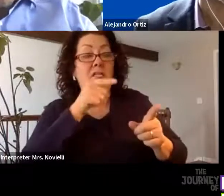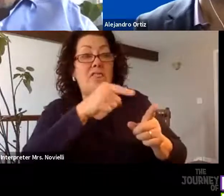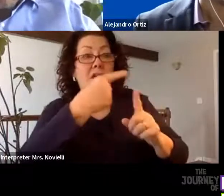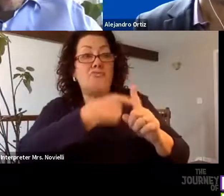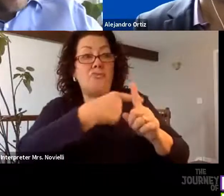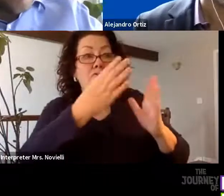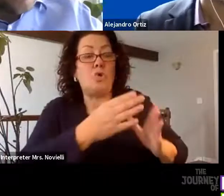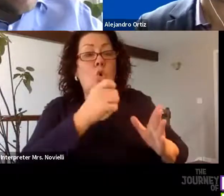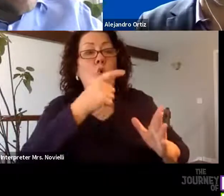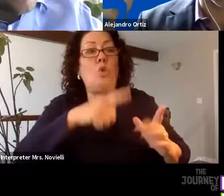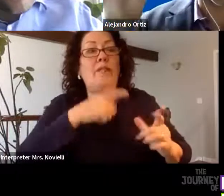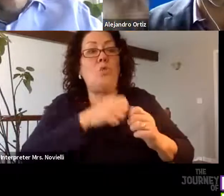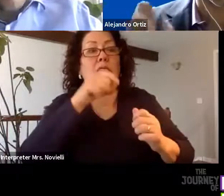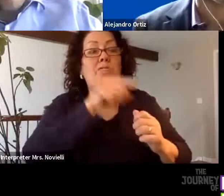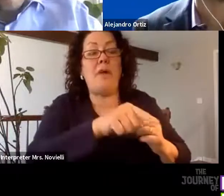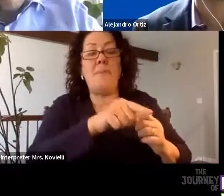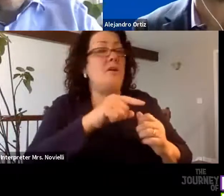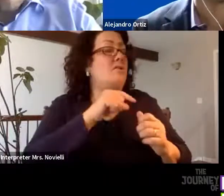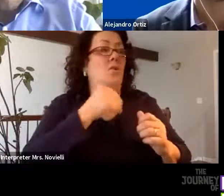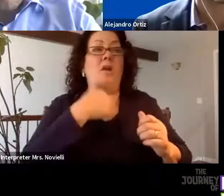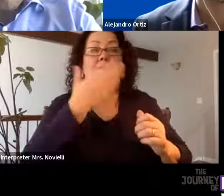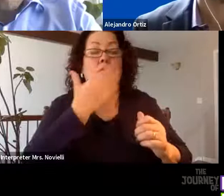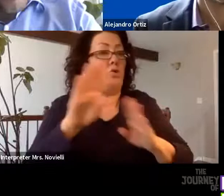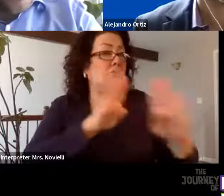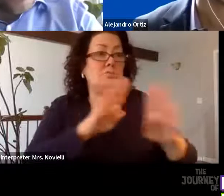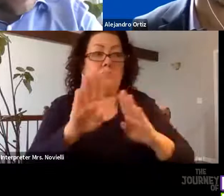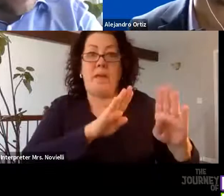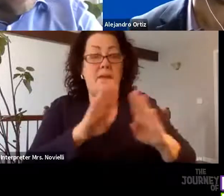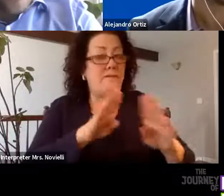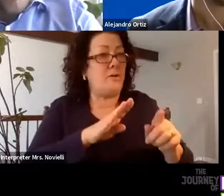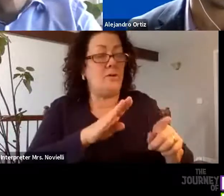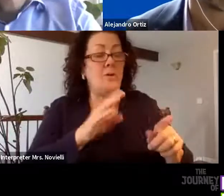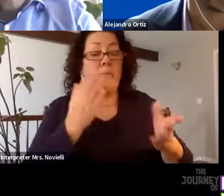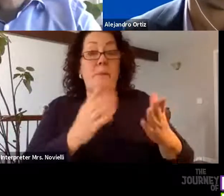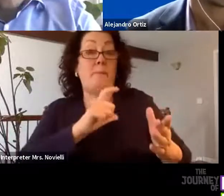in undefined, often disorderly conduct, warranting in the police's